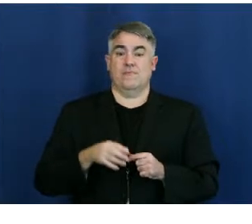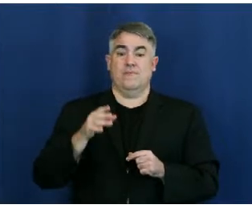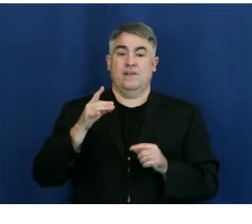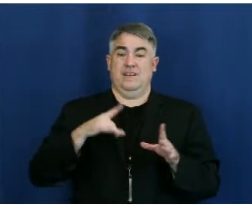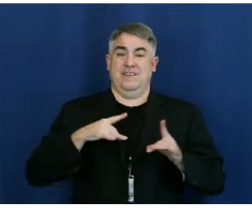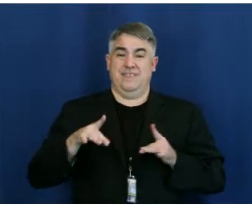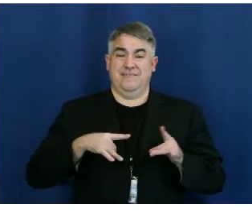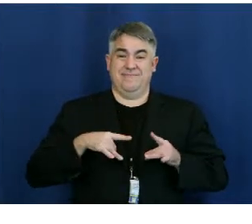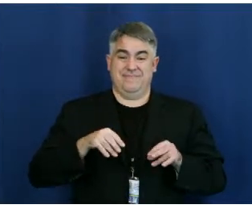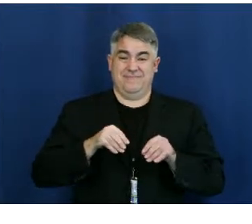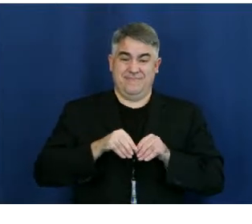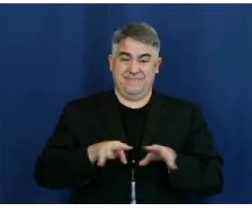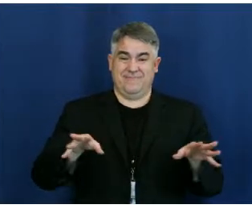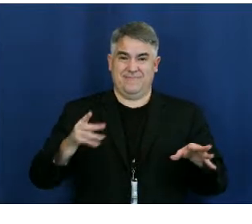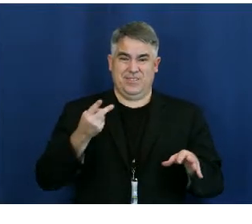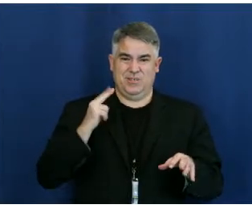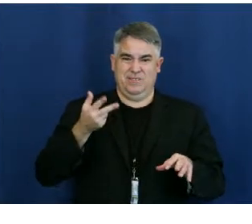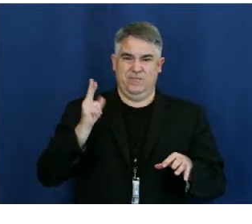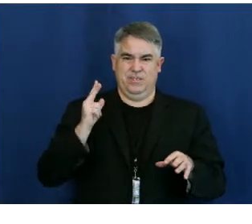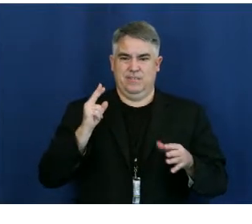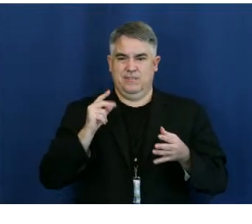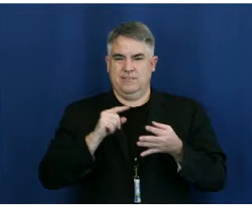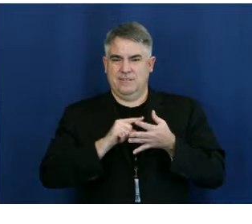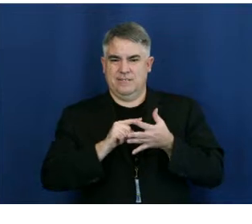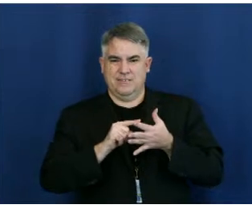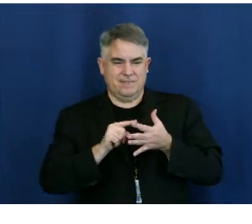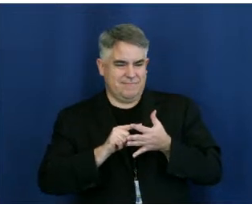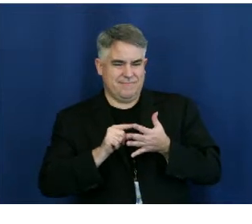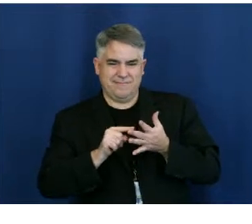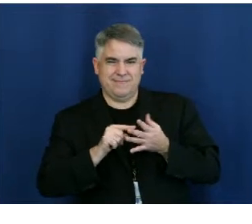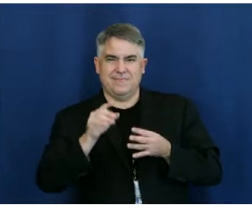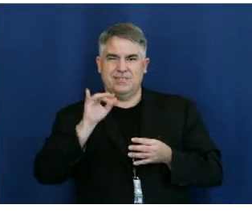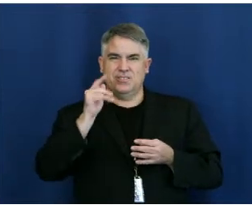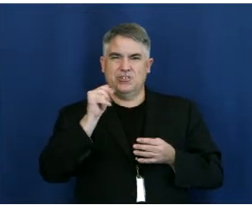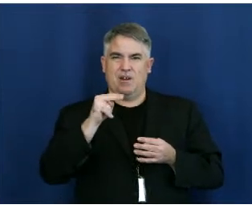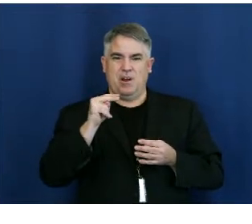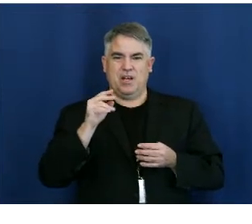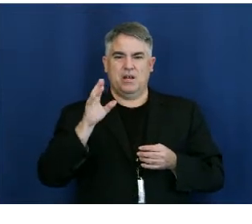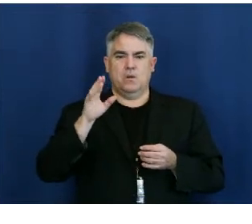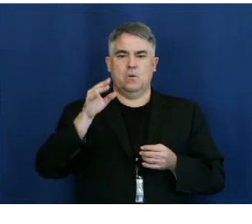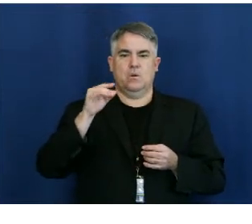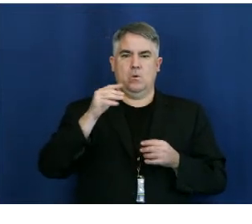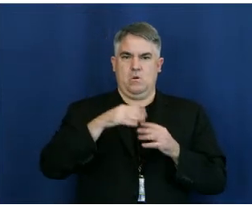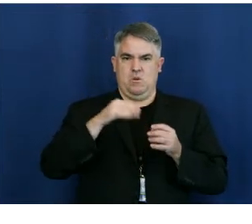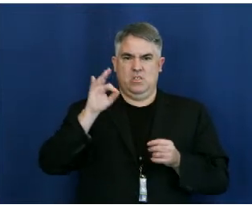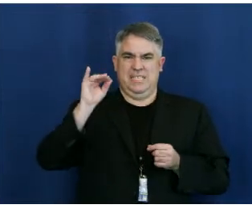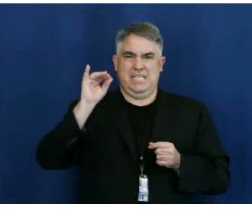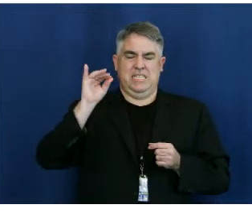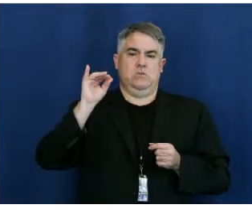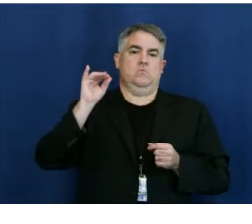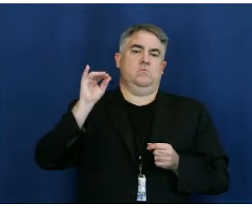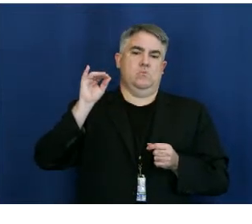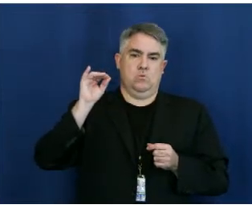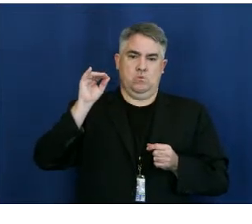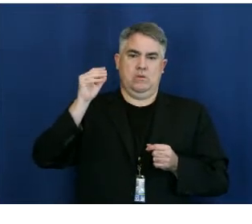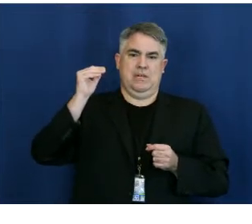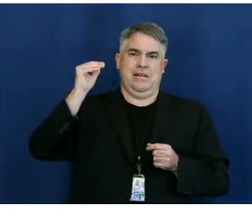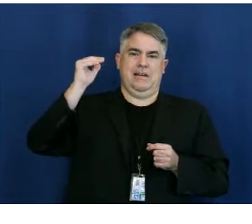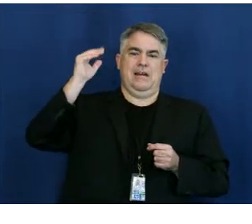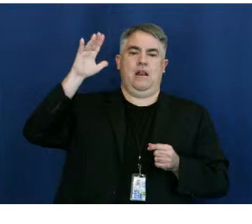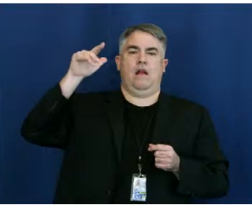few weeks ago in the middle of January was at almost 90, then it was over 90. We've now cut it down to